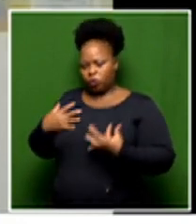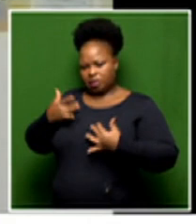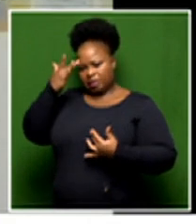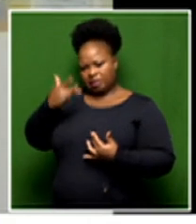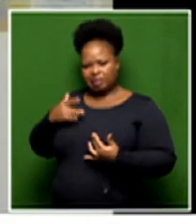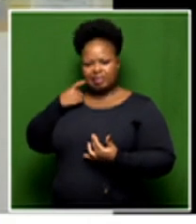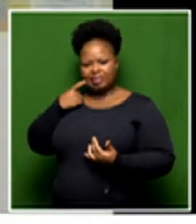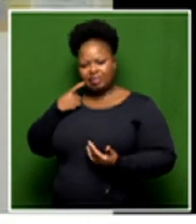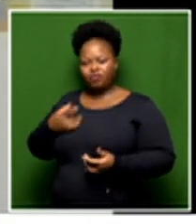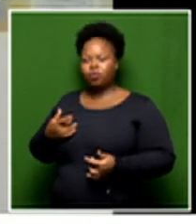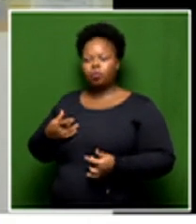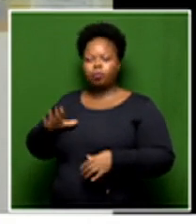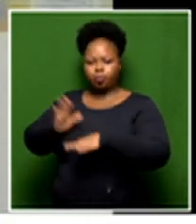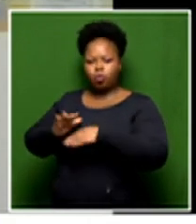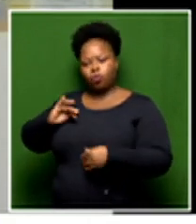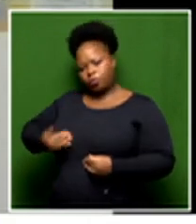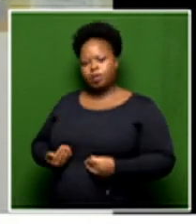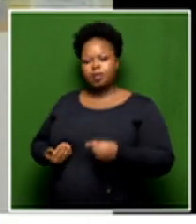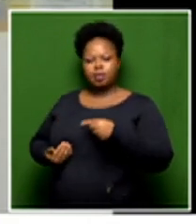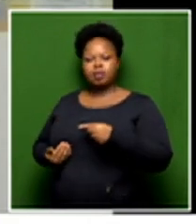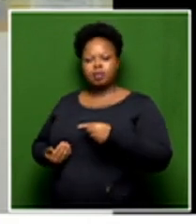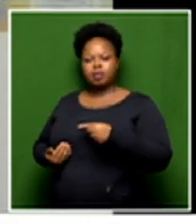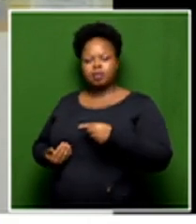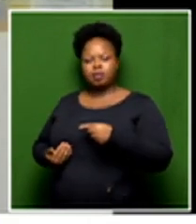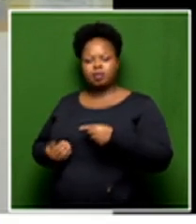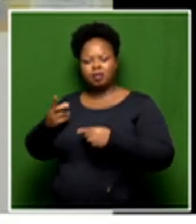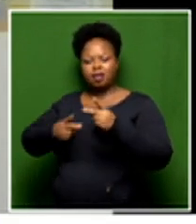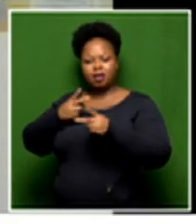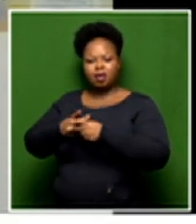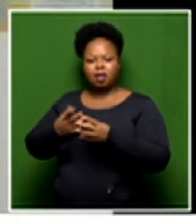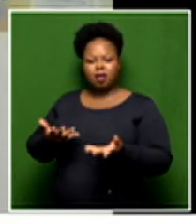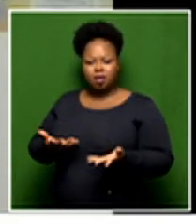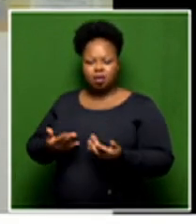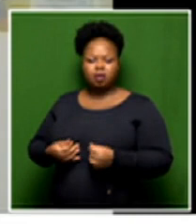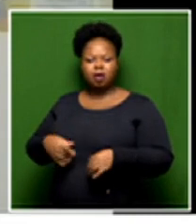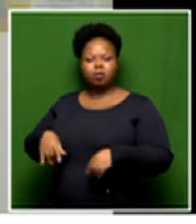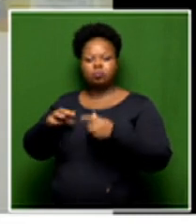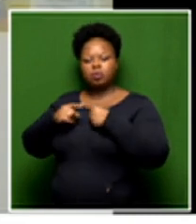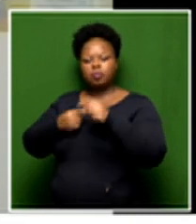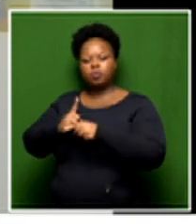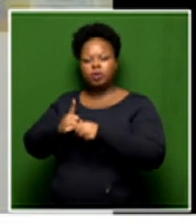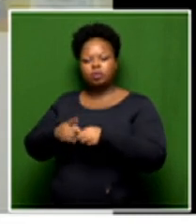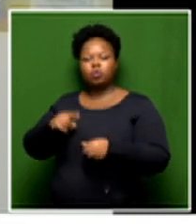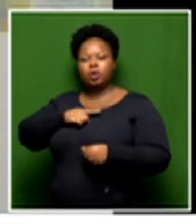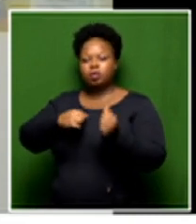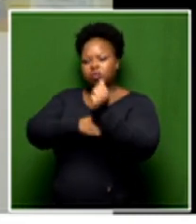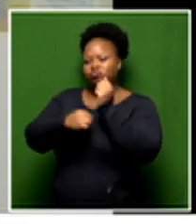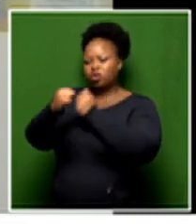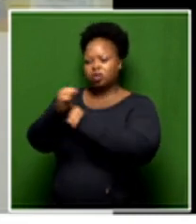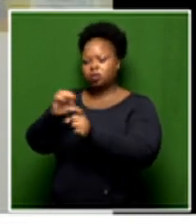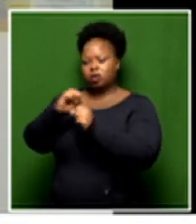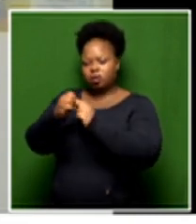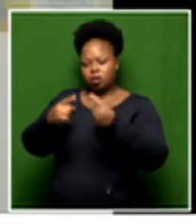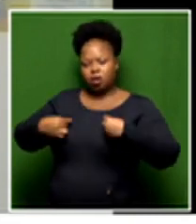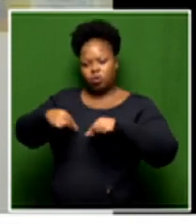The burden of disease is focused in women, and particularly it relates to the structure of our society, the position of